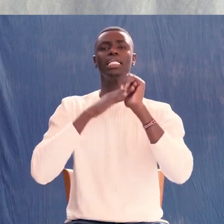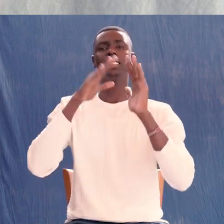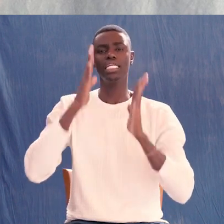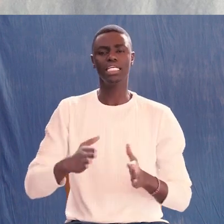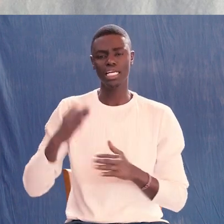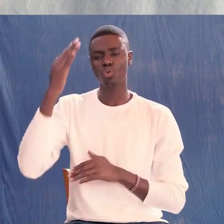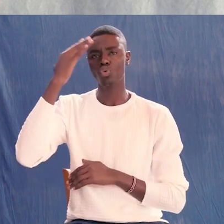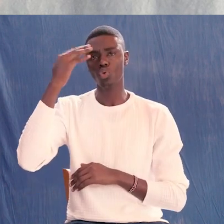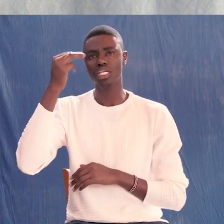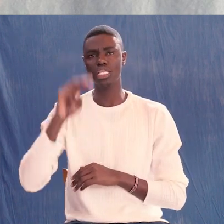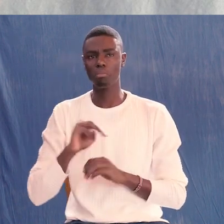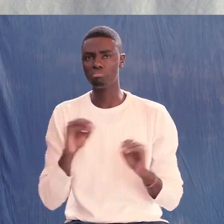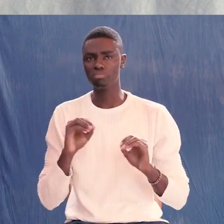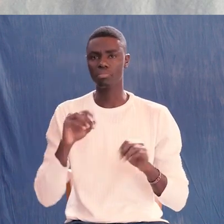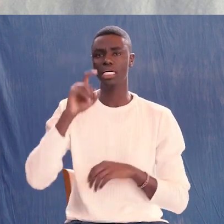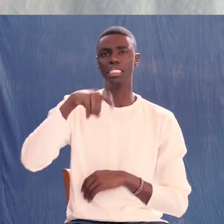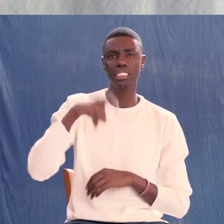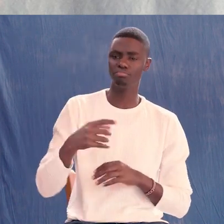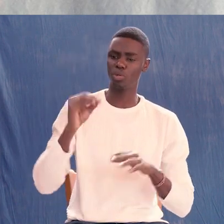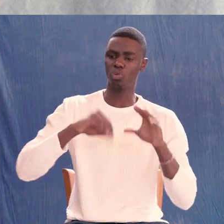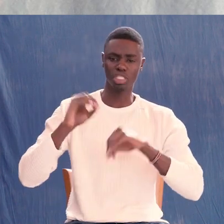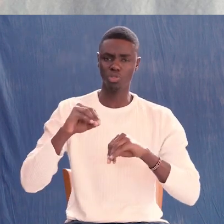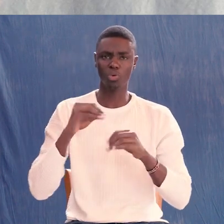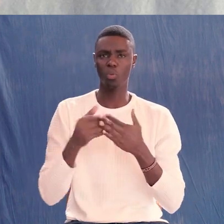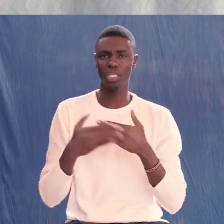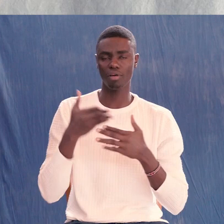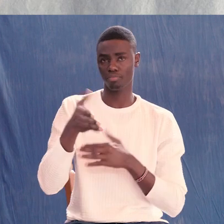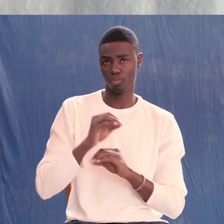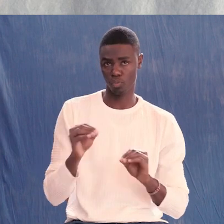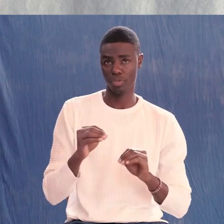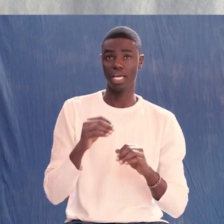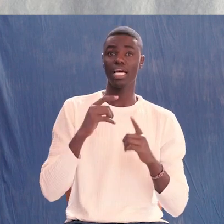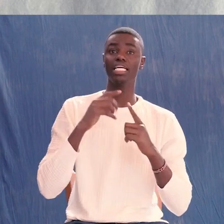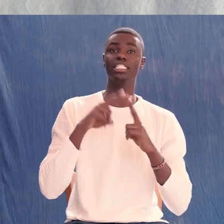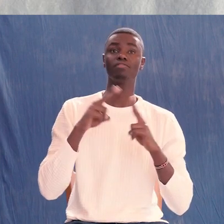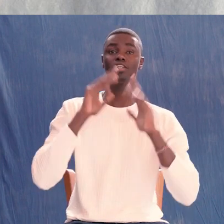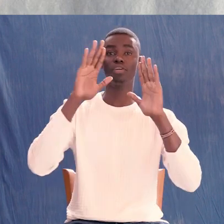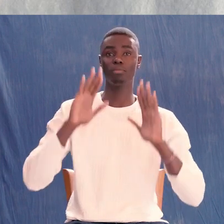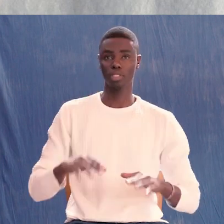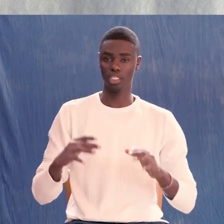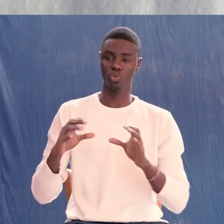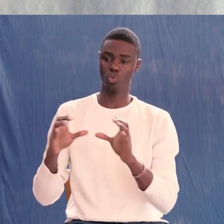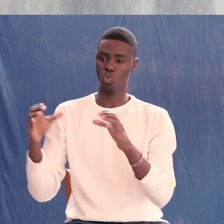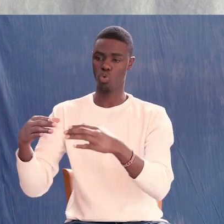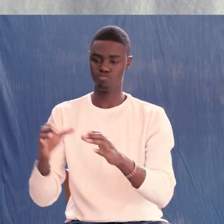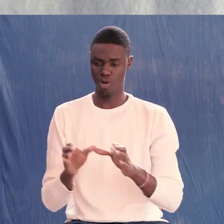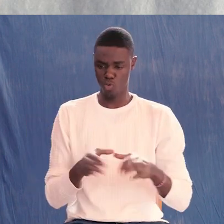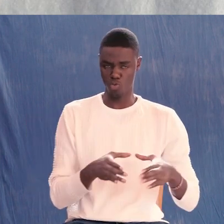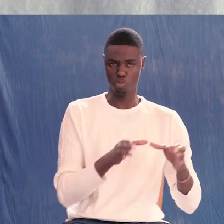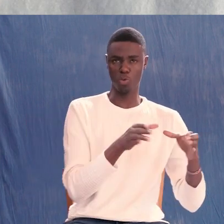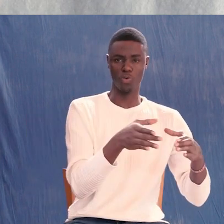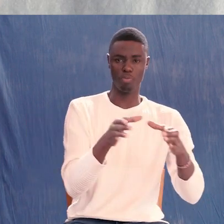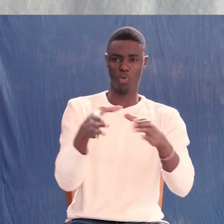what their needs are, and what gifts they could contribute to the church. Therefore, it is imperative to break the congregation down into small